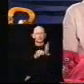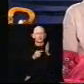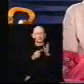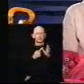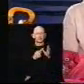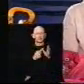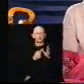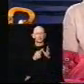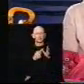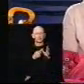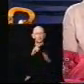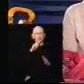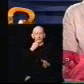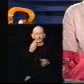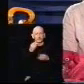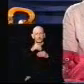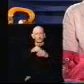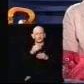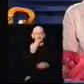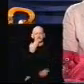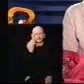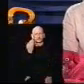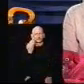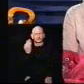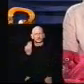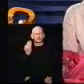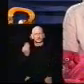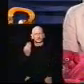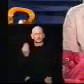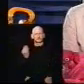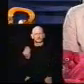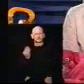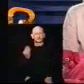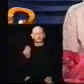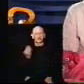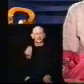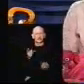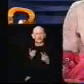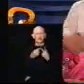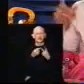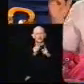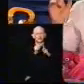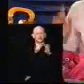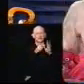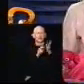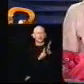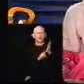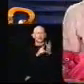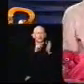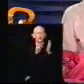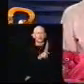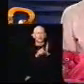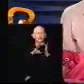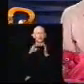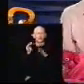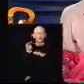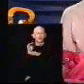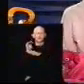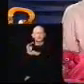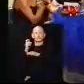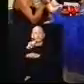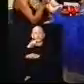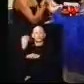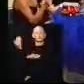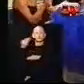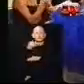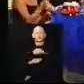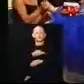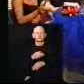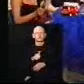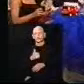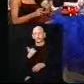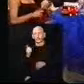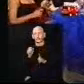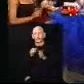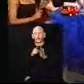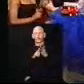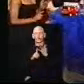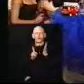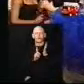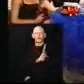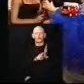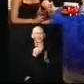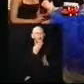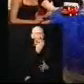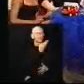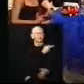And the passing over Of the newly created Quilt panels From around the world And back to you Paul Excellent Thank you Michelle